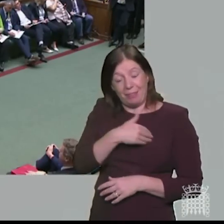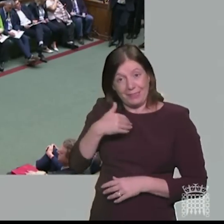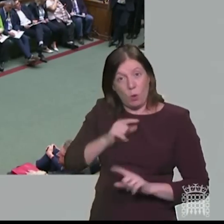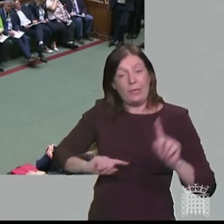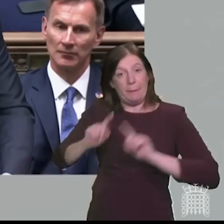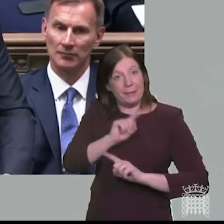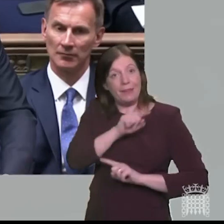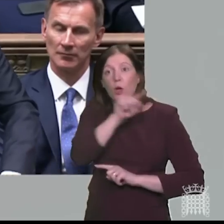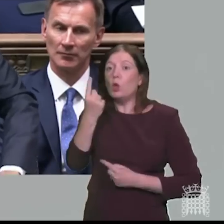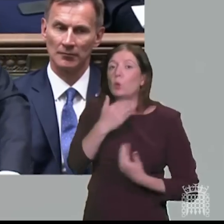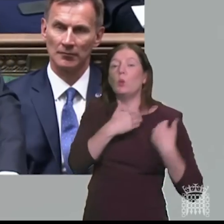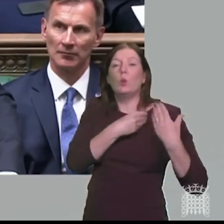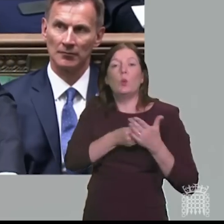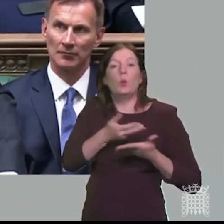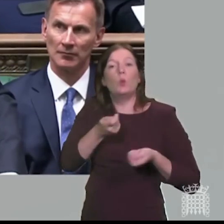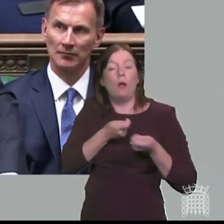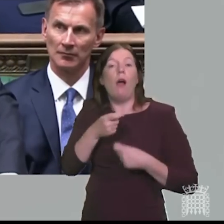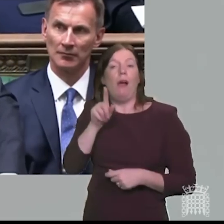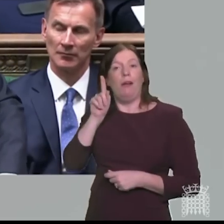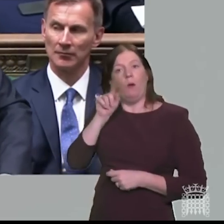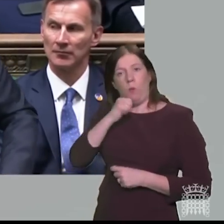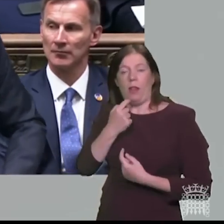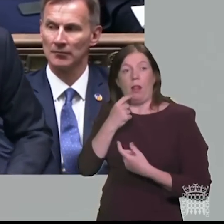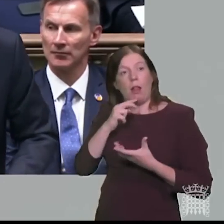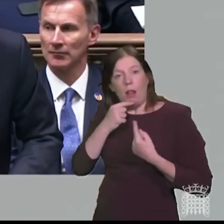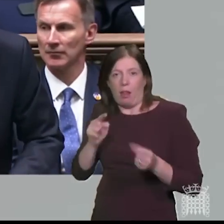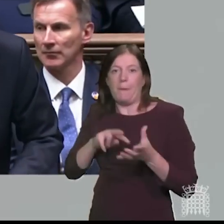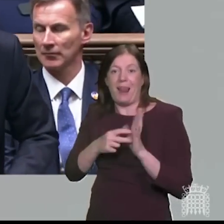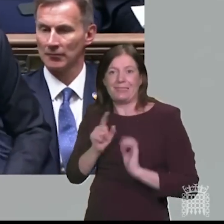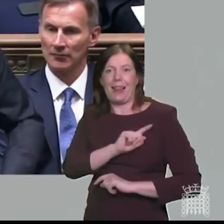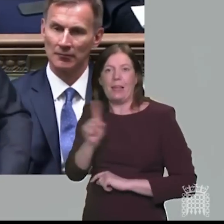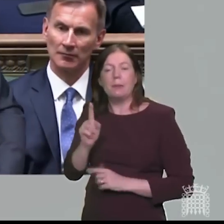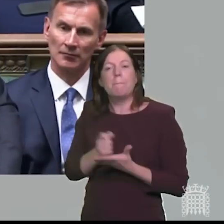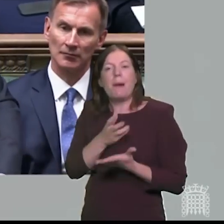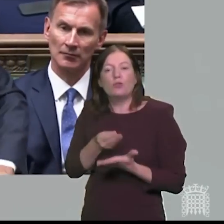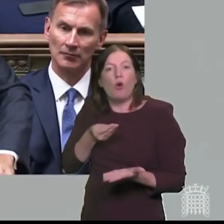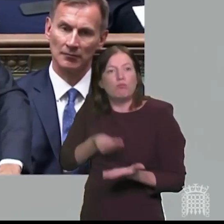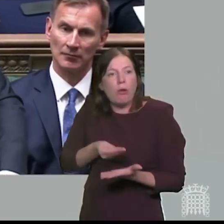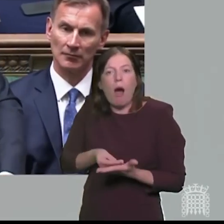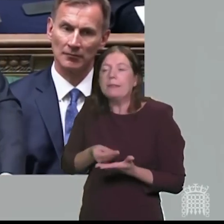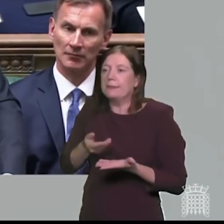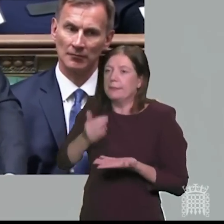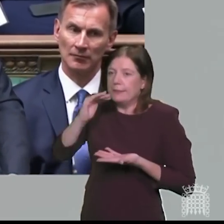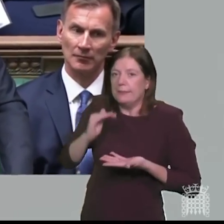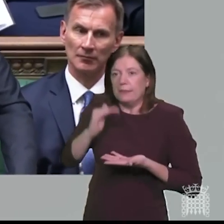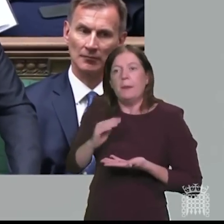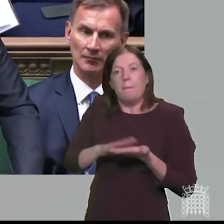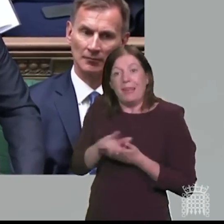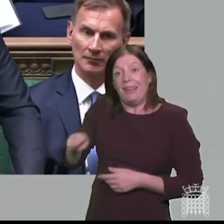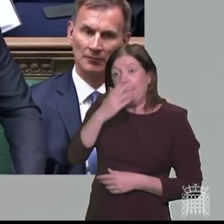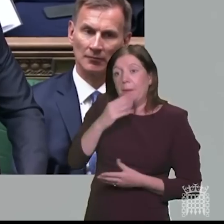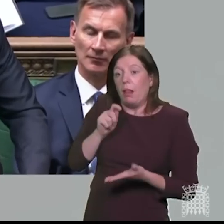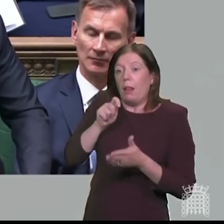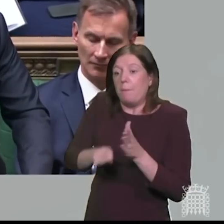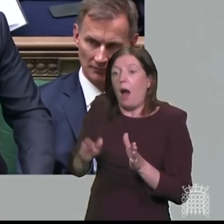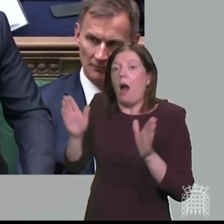morning, and they'll be making an announcement later about their plans to ensure fairness of pricing and supply chains to ease the burden on consumers. But